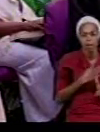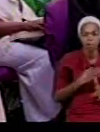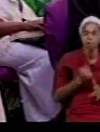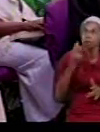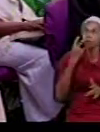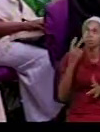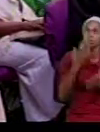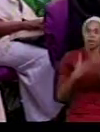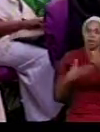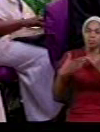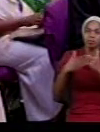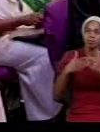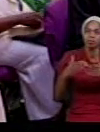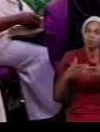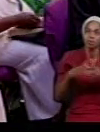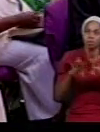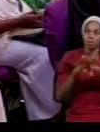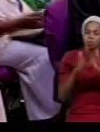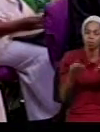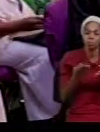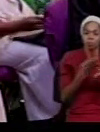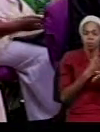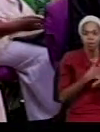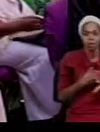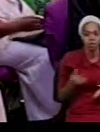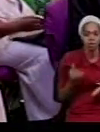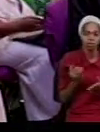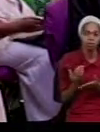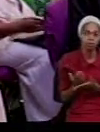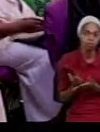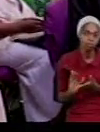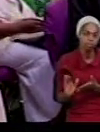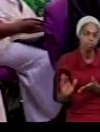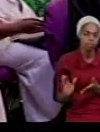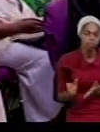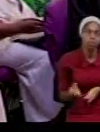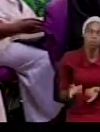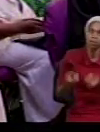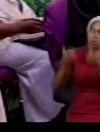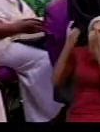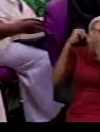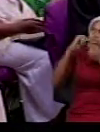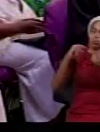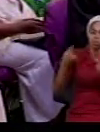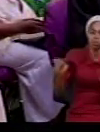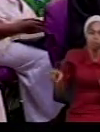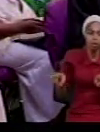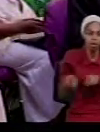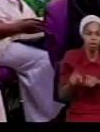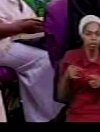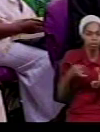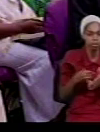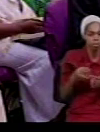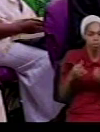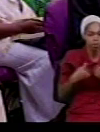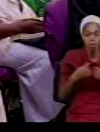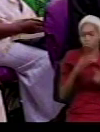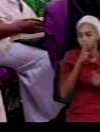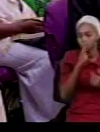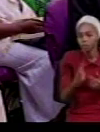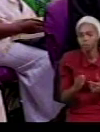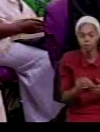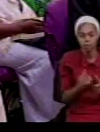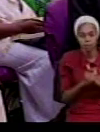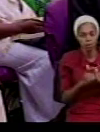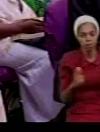and a certain vessel descending unto him as it had been a great sheet, knit at